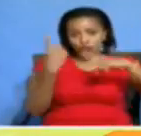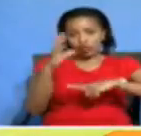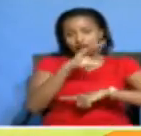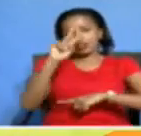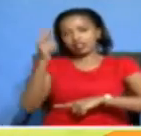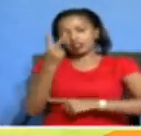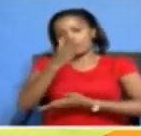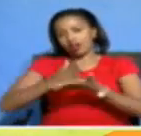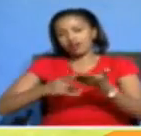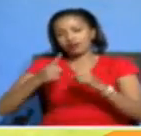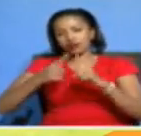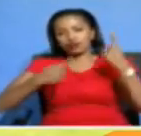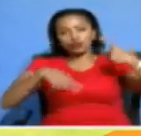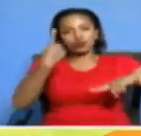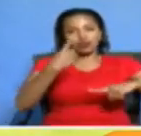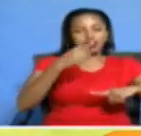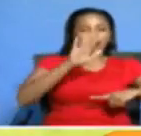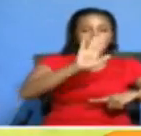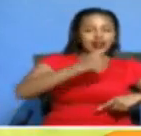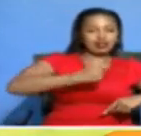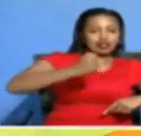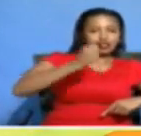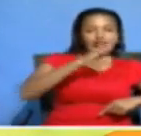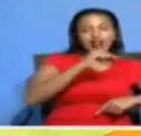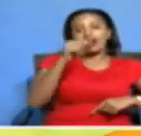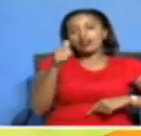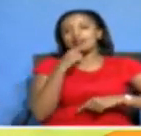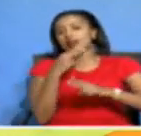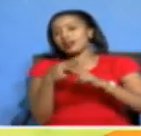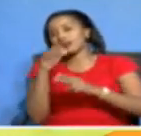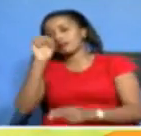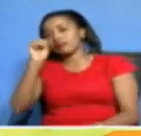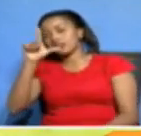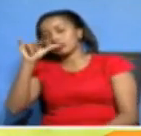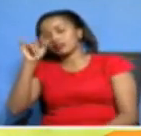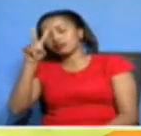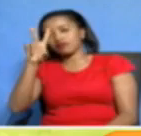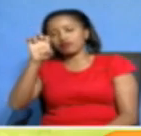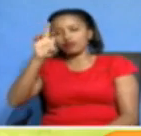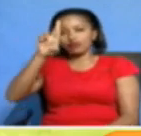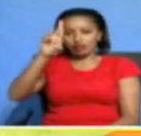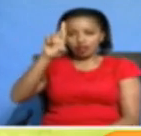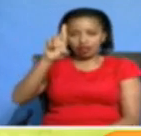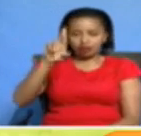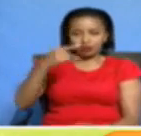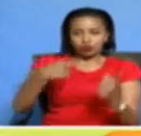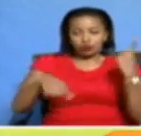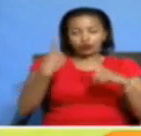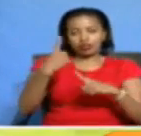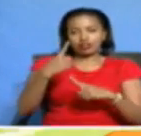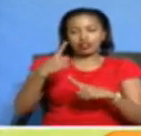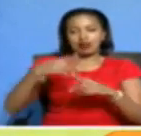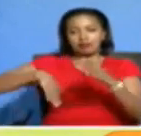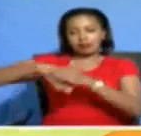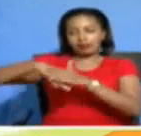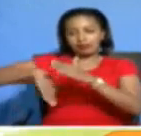half to seal the victory for his side and signal the Sharks' intent for the upcoming Premier League season.